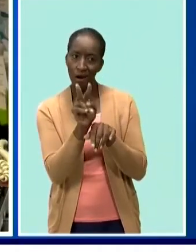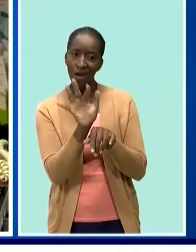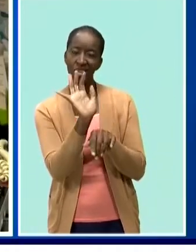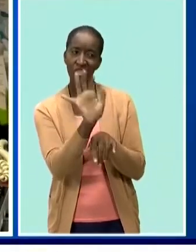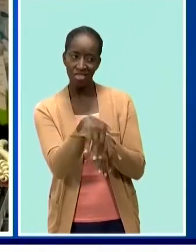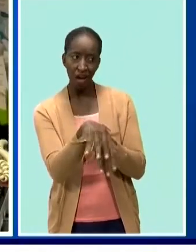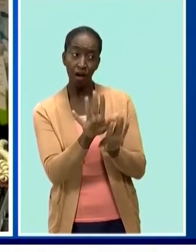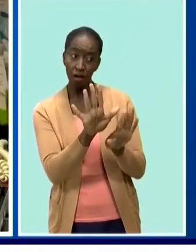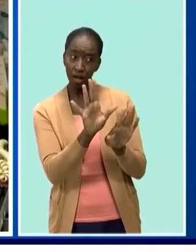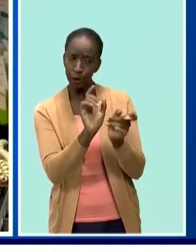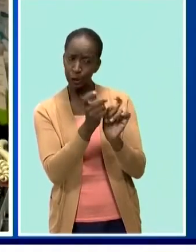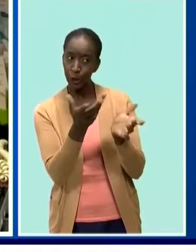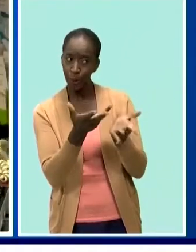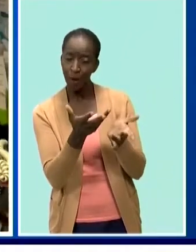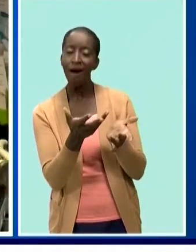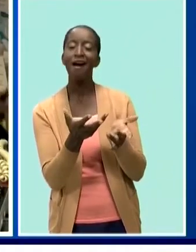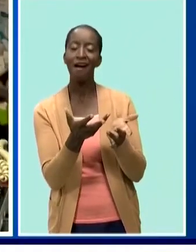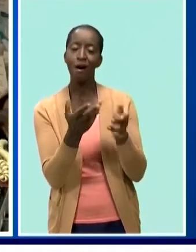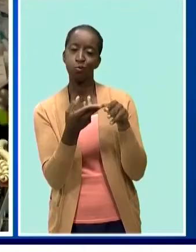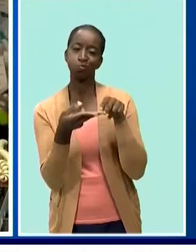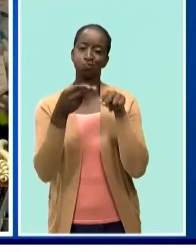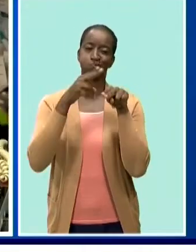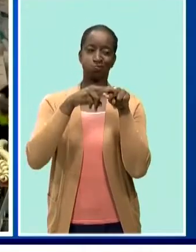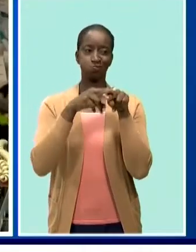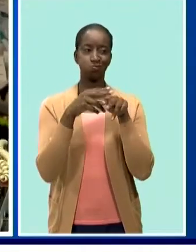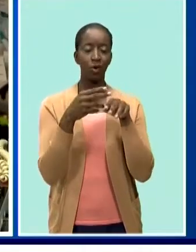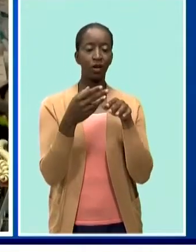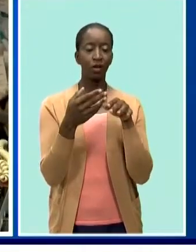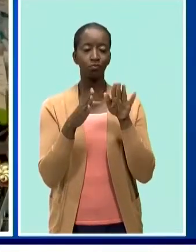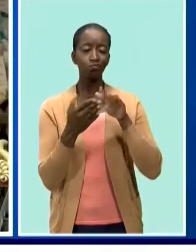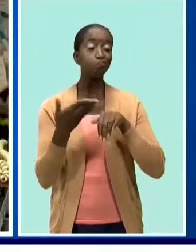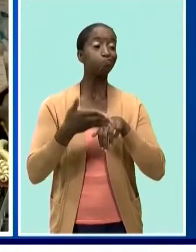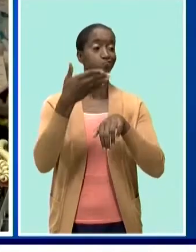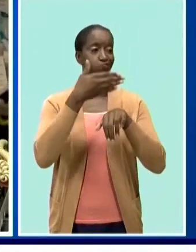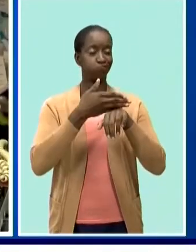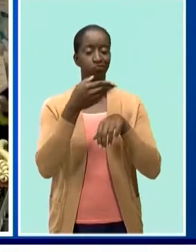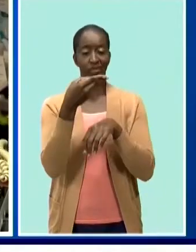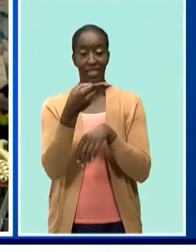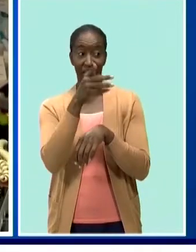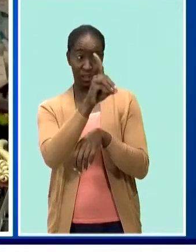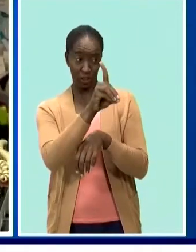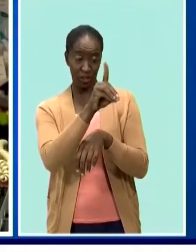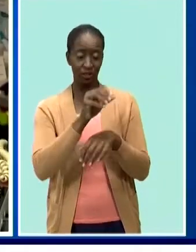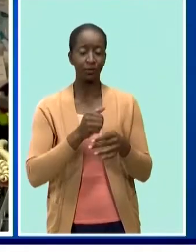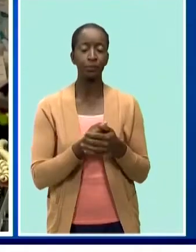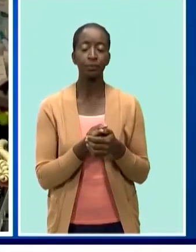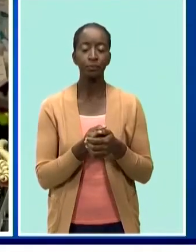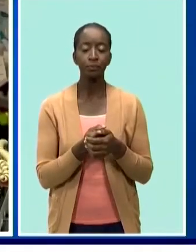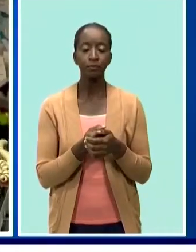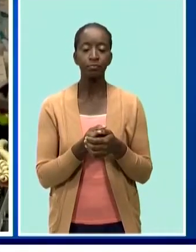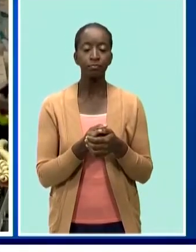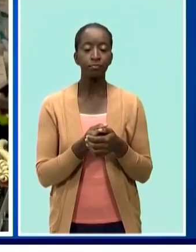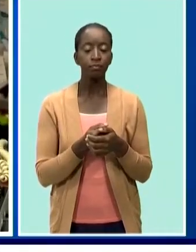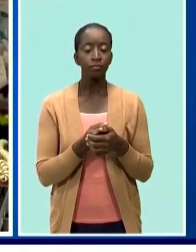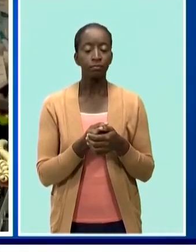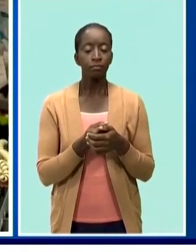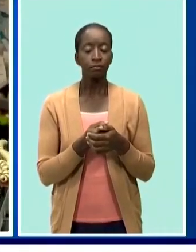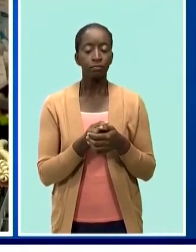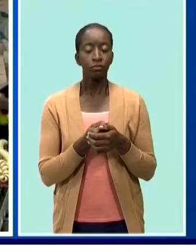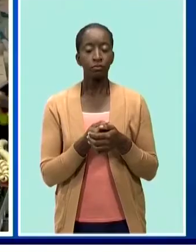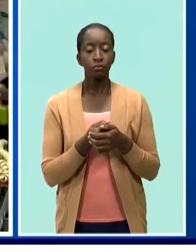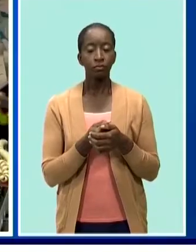the air, which is a free-to-air service, in the HD format. So anyone who is looking at